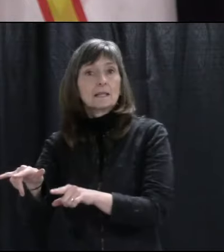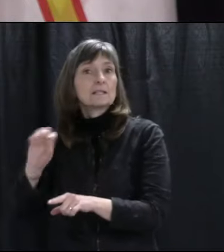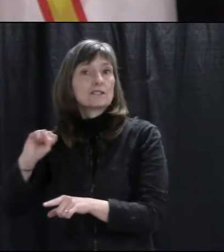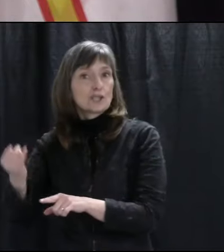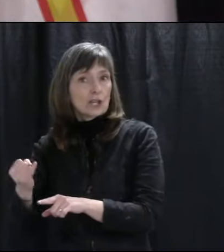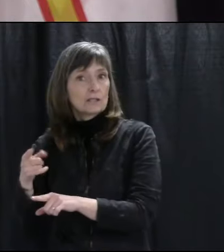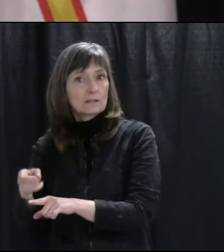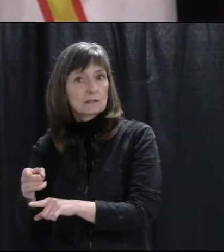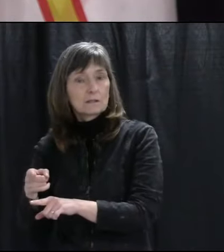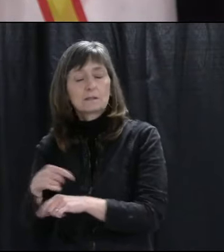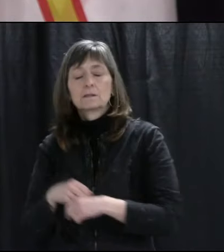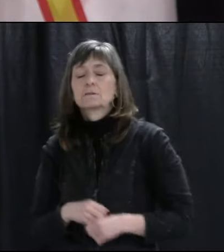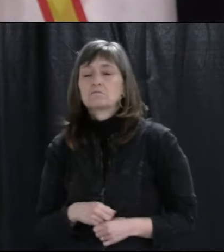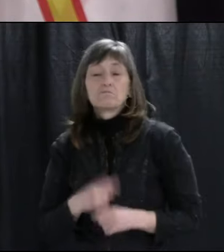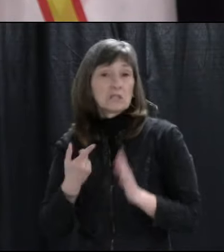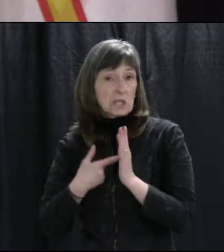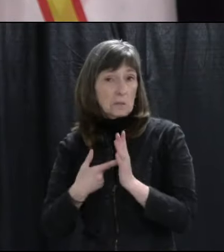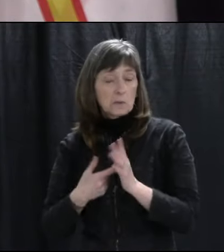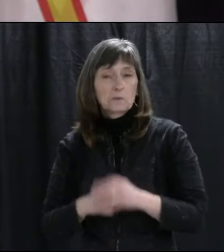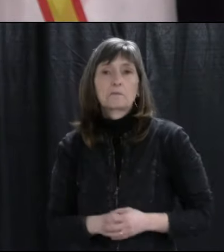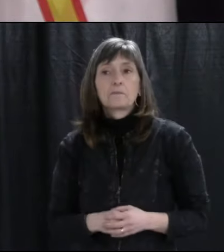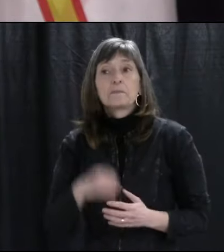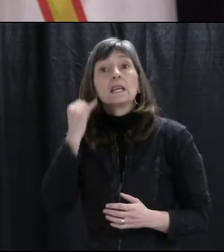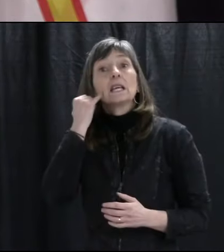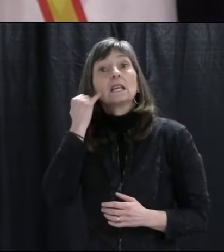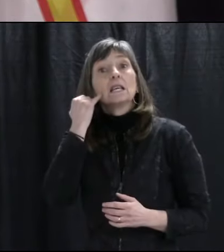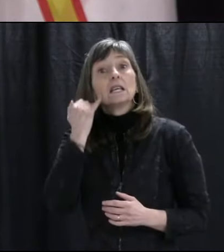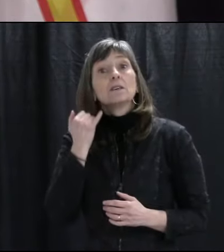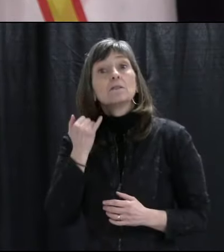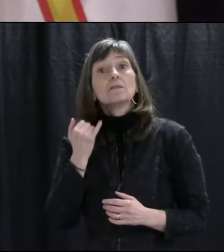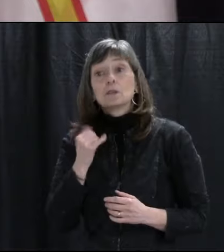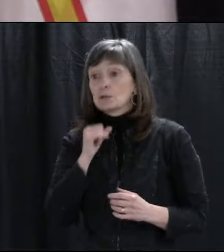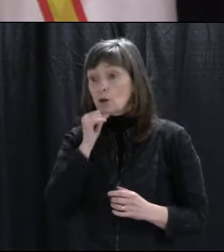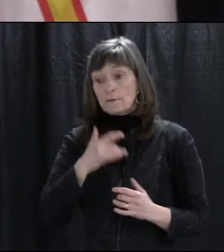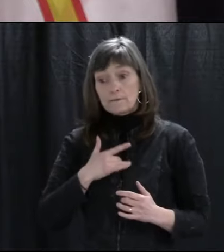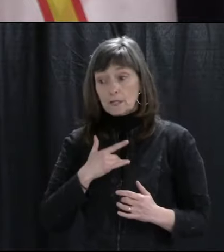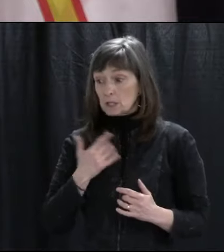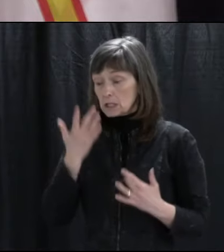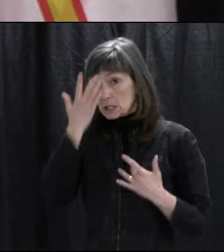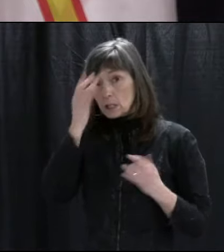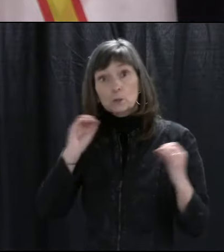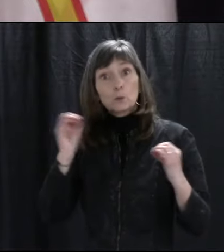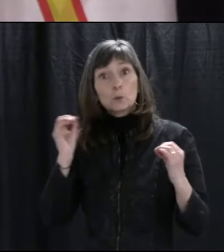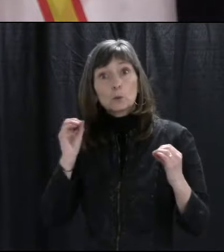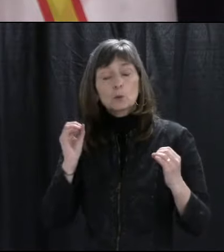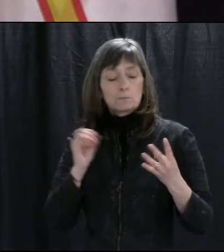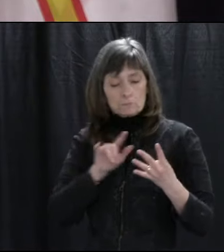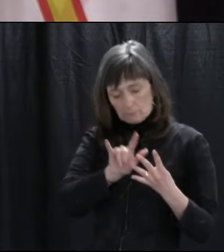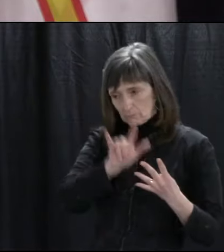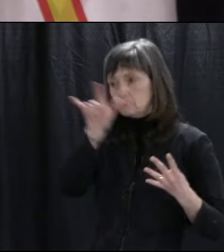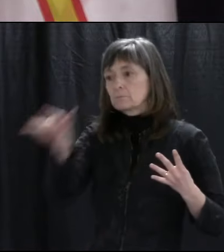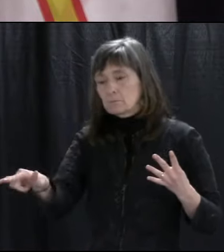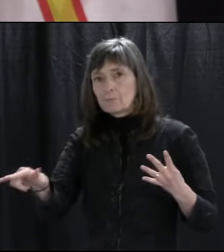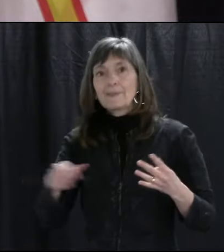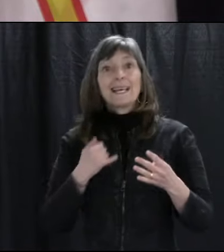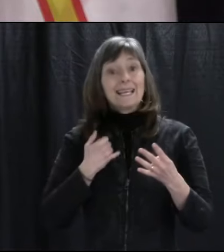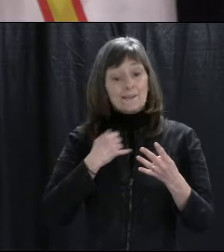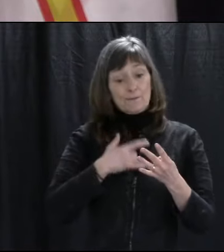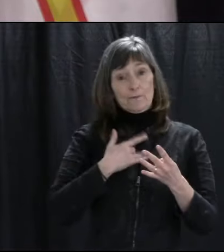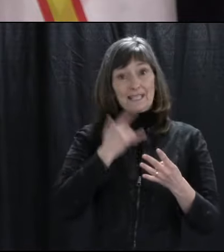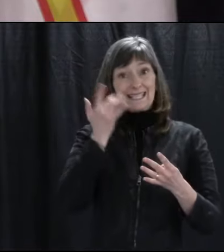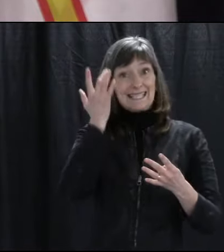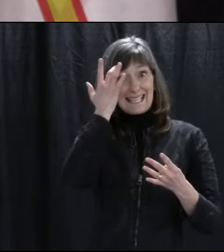you're asymptomatic, you can continue to travel. If you're symptomatic, you must self-isolate. There will be